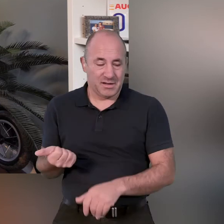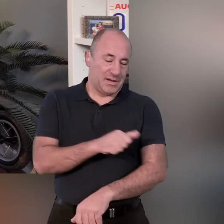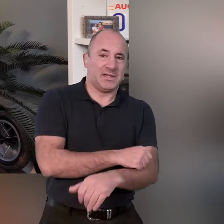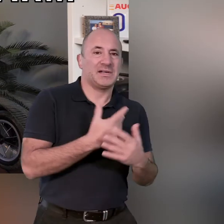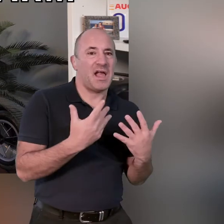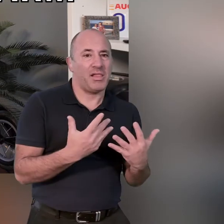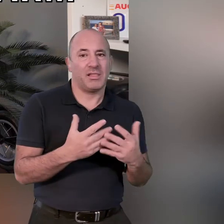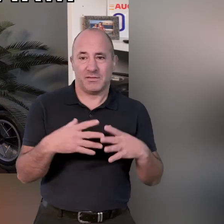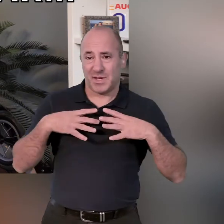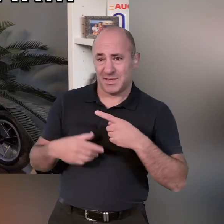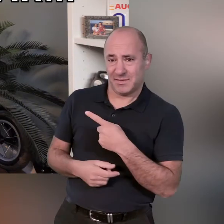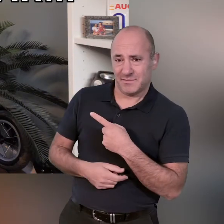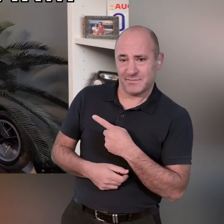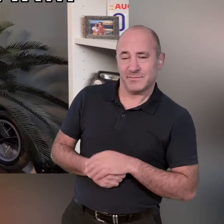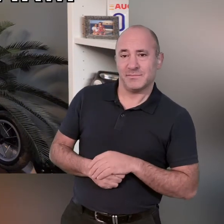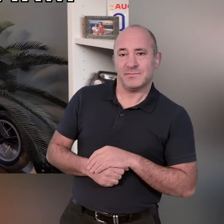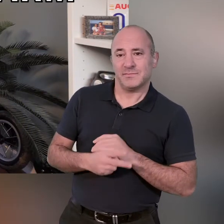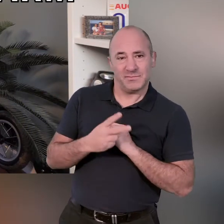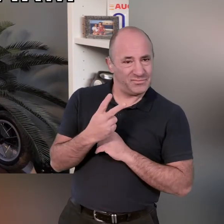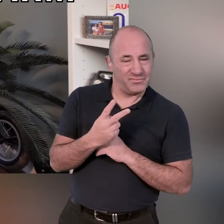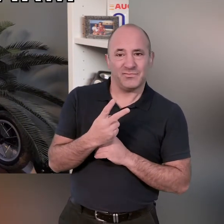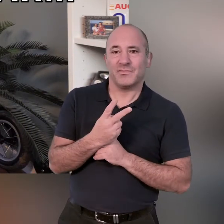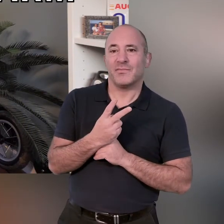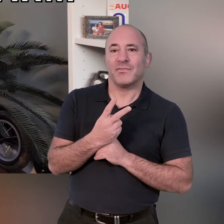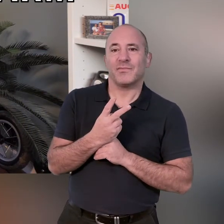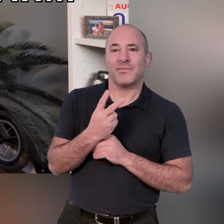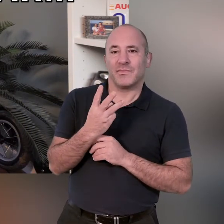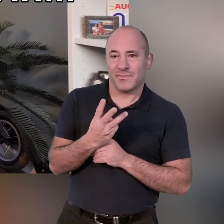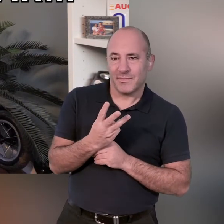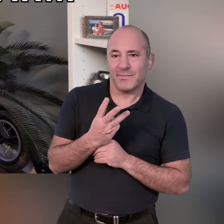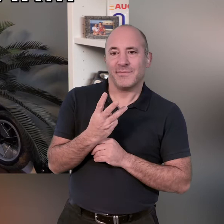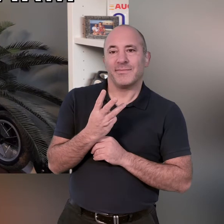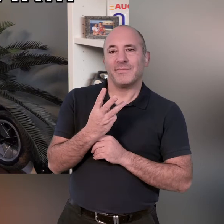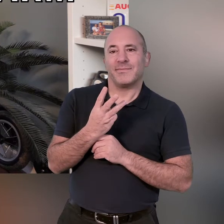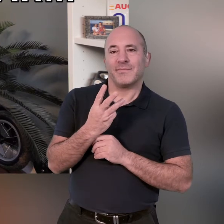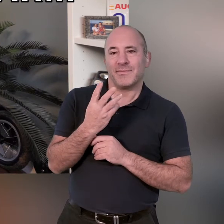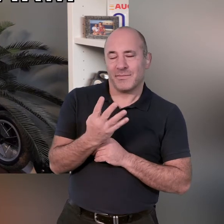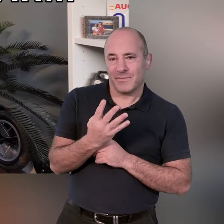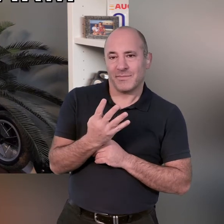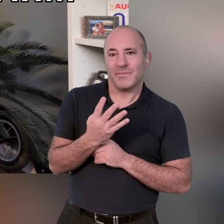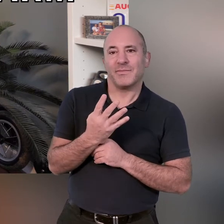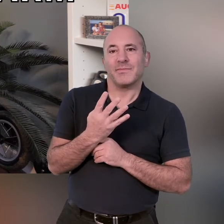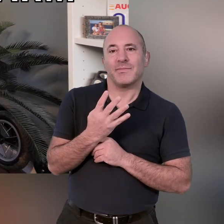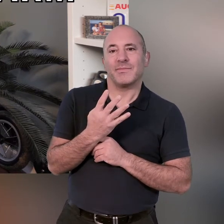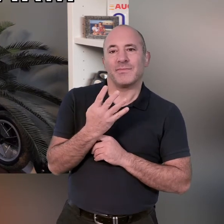other. Ready? Off we go. 1, 2, 3,